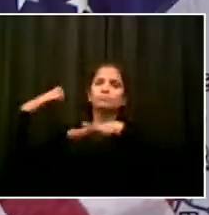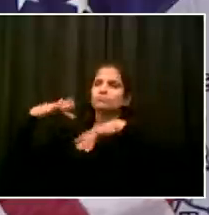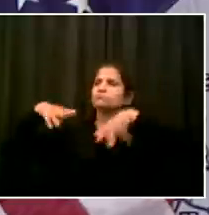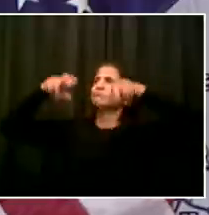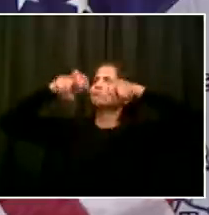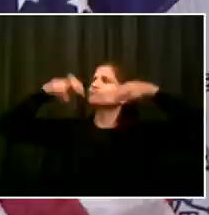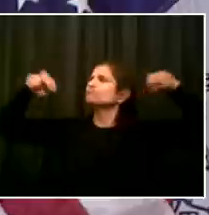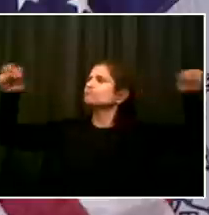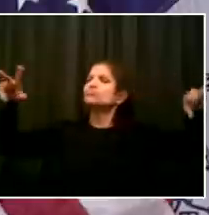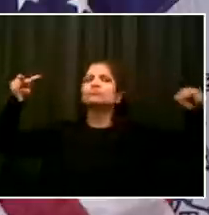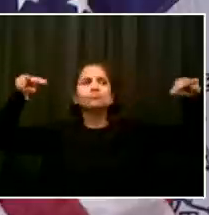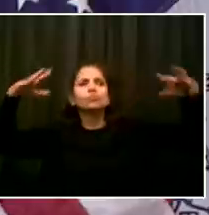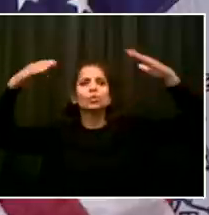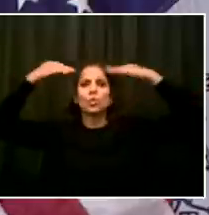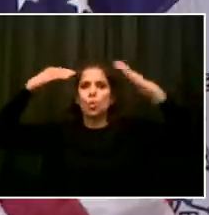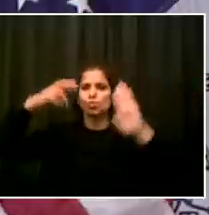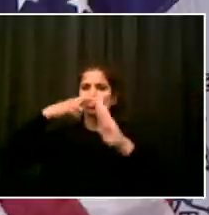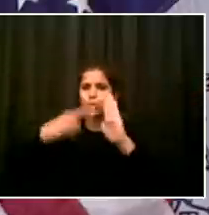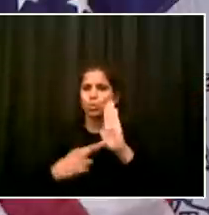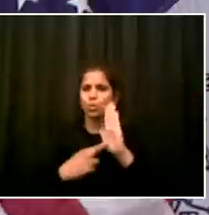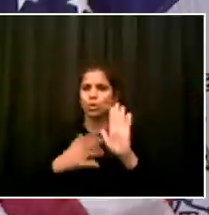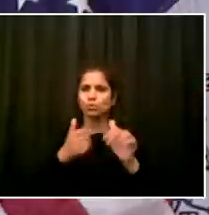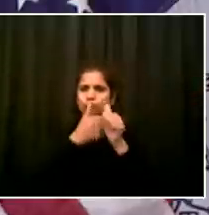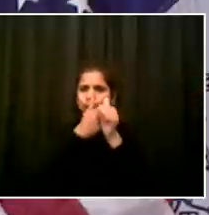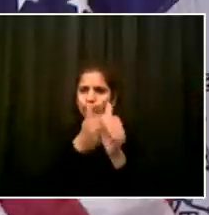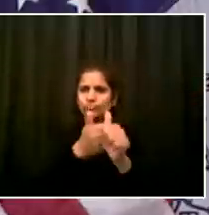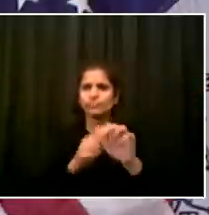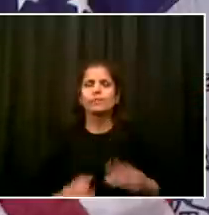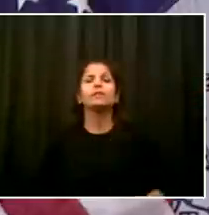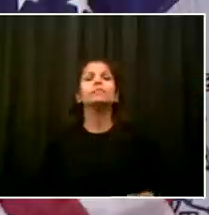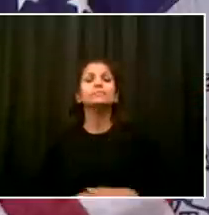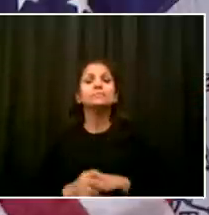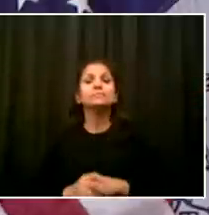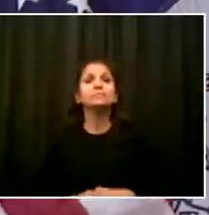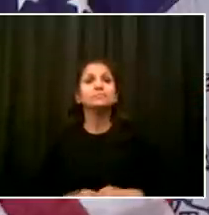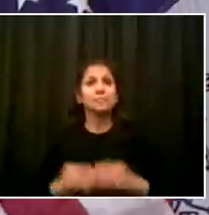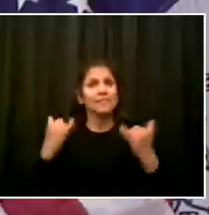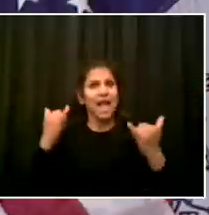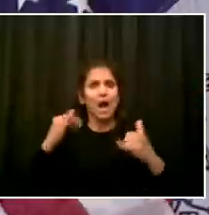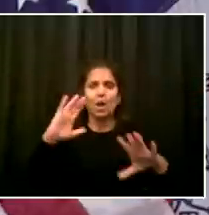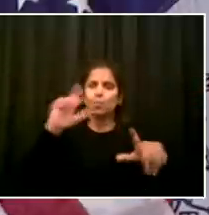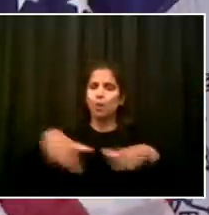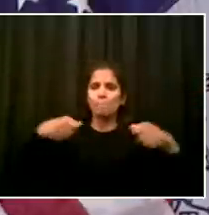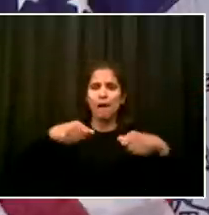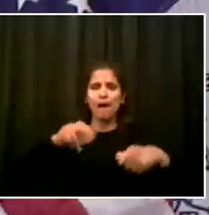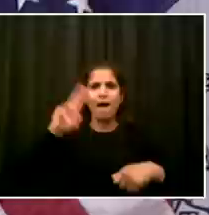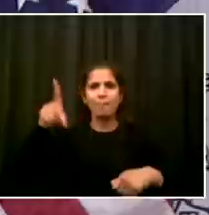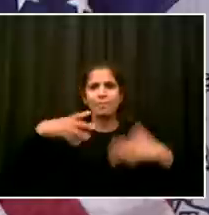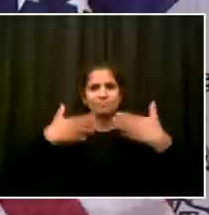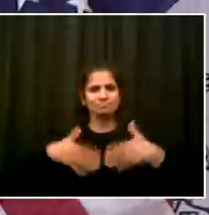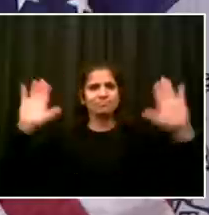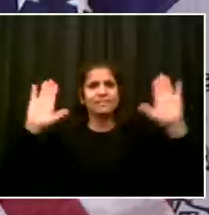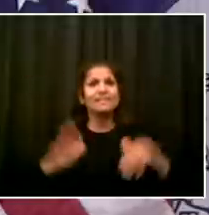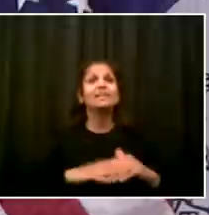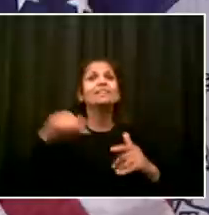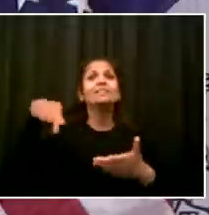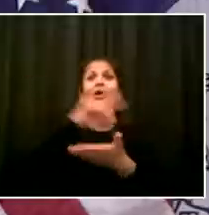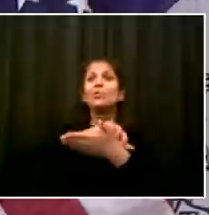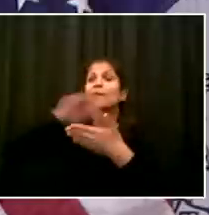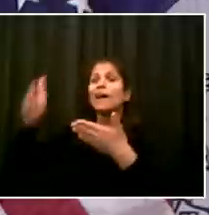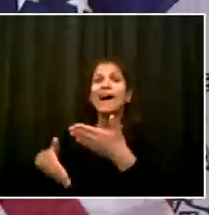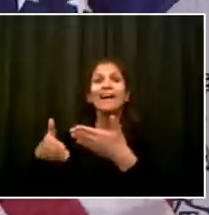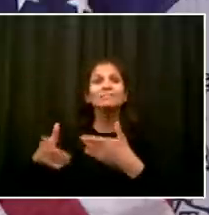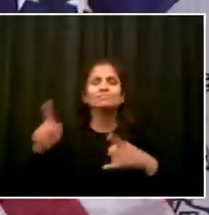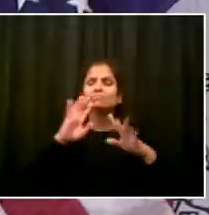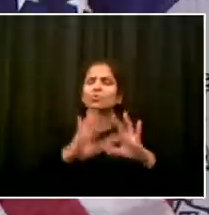honor those who've served us. And the spirit of their service, let's serve each other. Let's be there for each other. So yeah, we're going to have fun this weekend. We